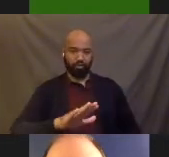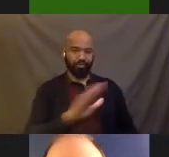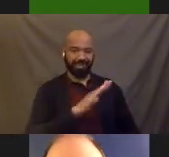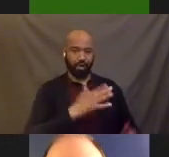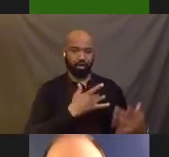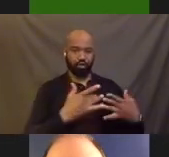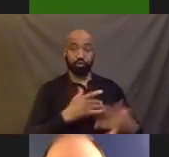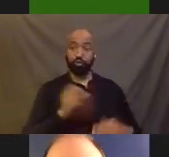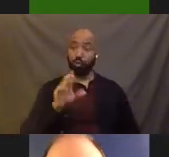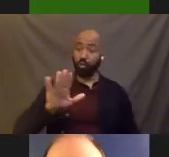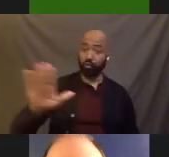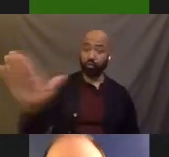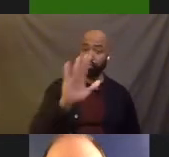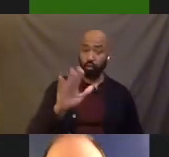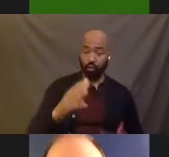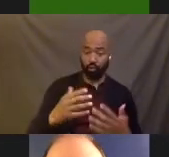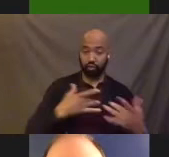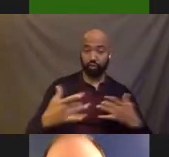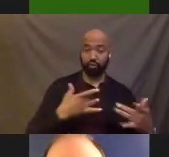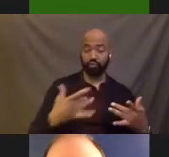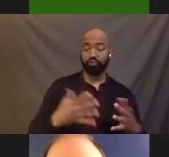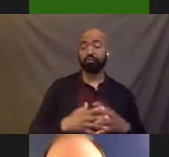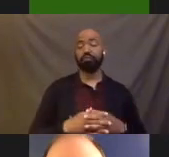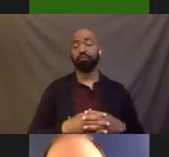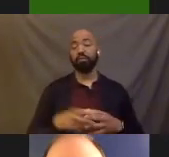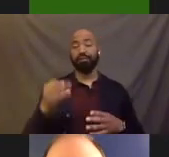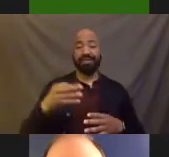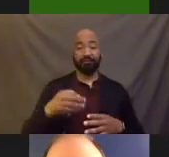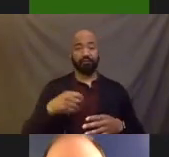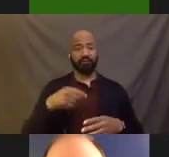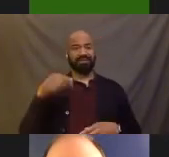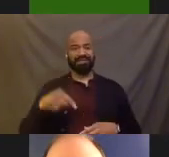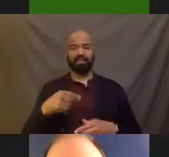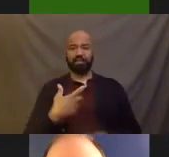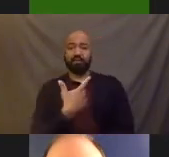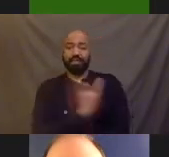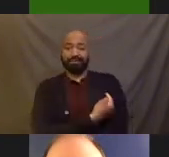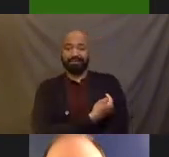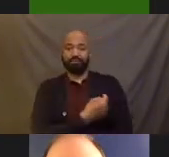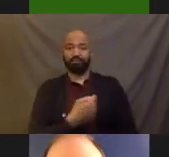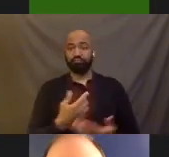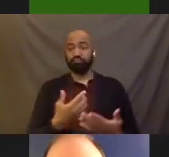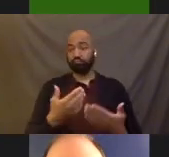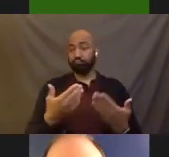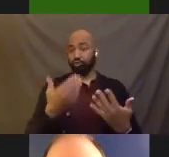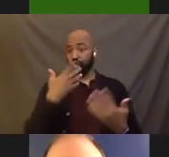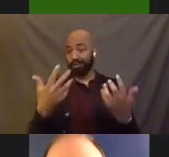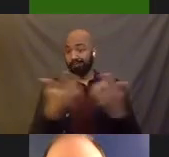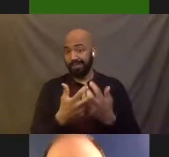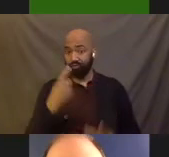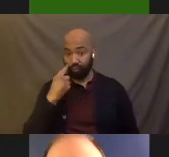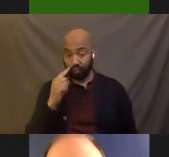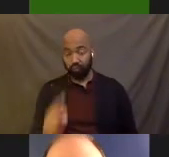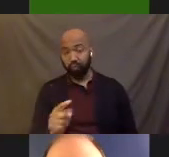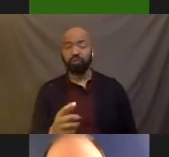concerns are when looking at whether or not this vaccine makes sense for you and what your challenges or barriers